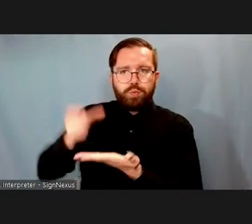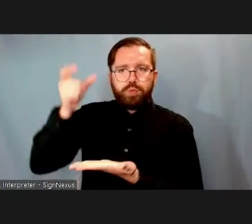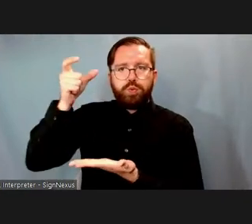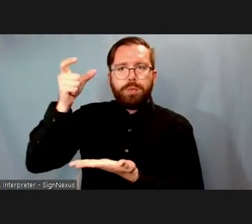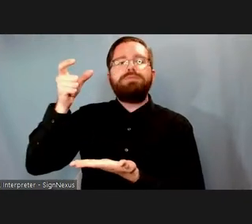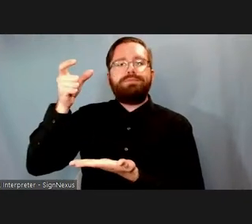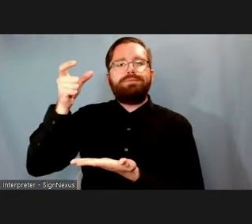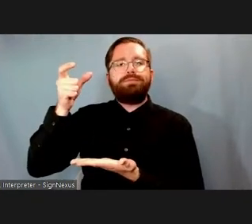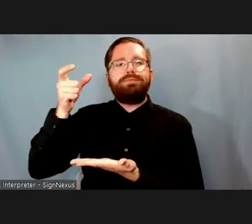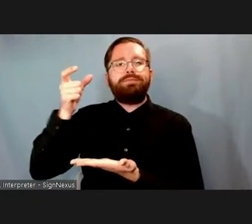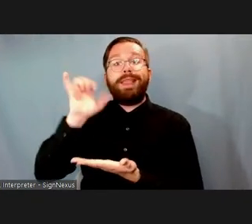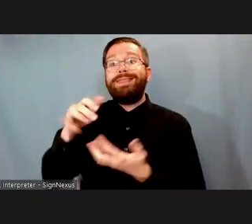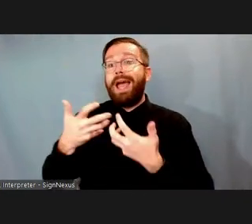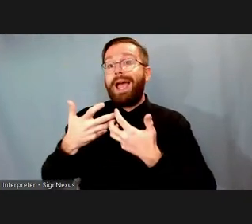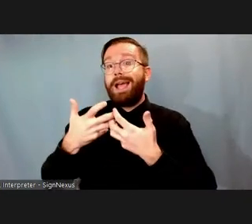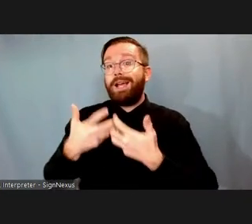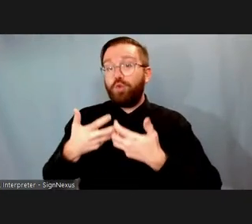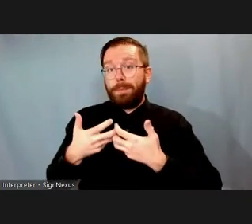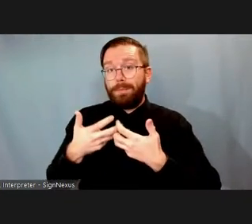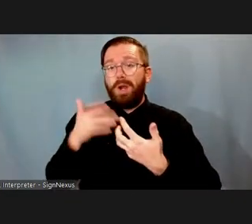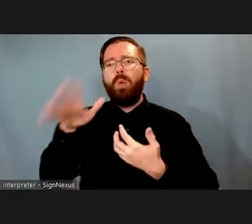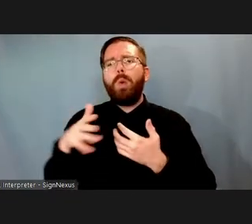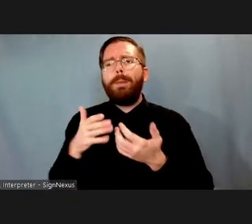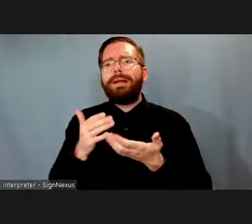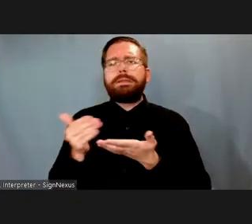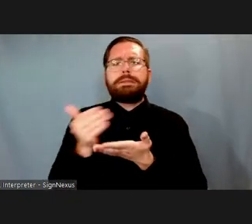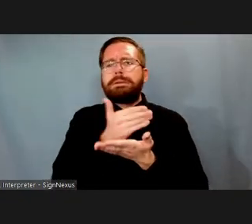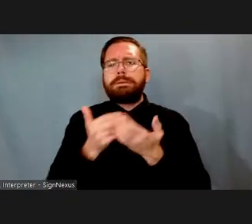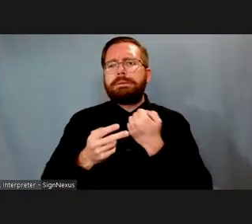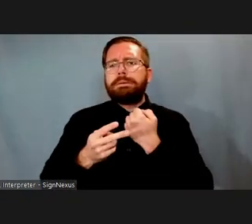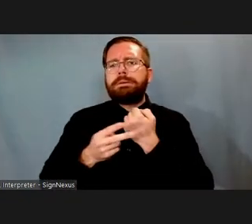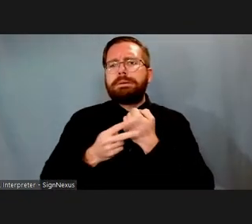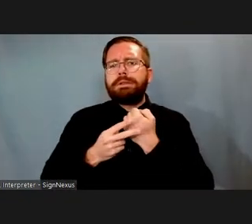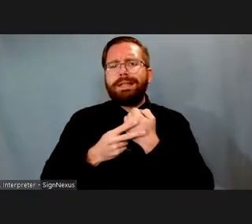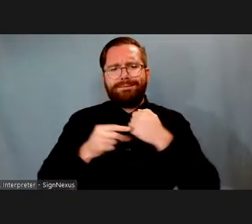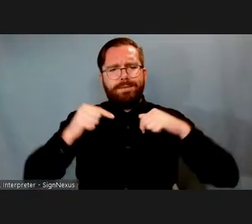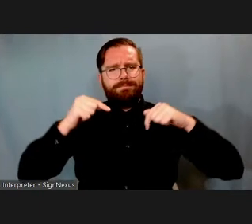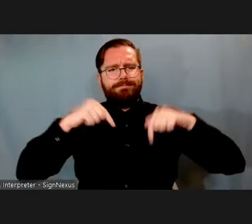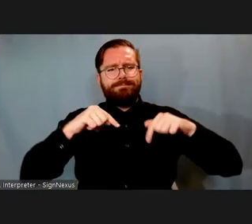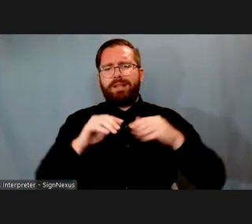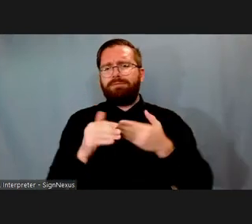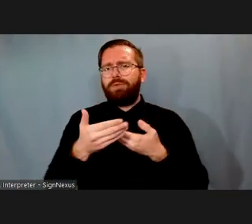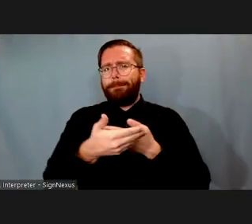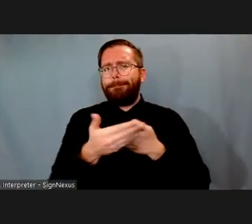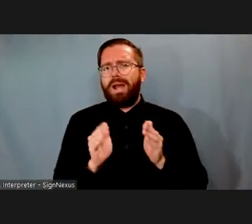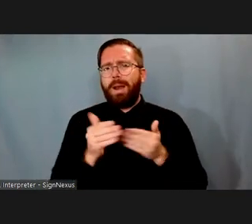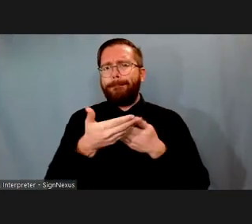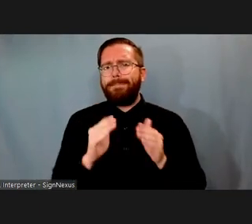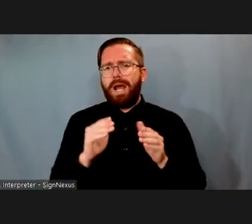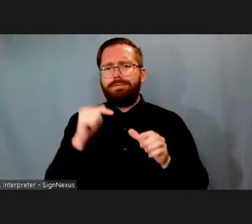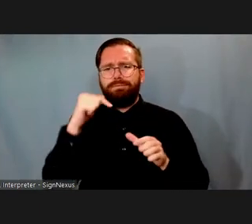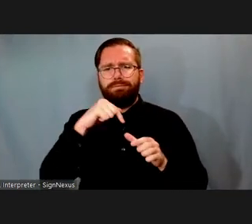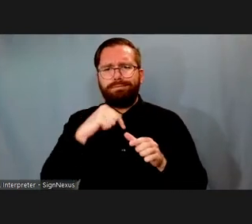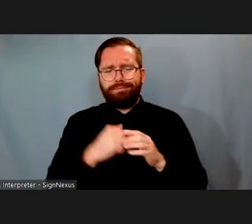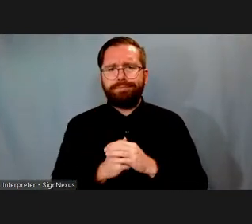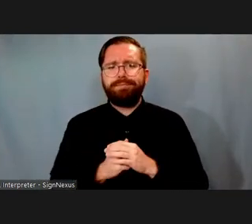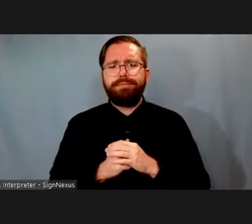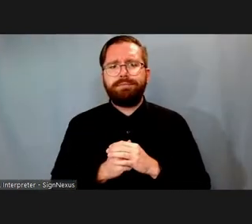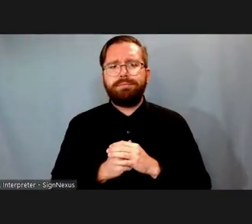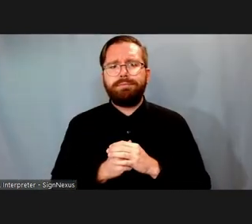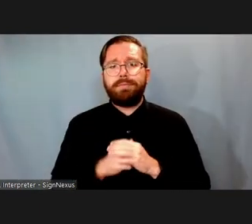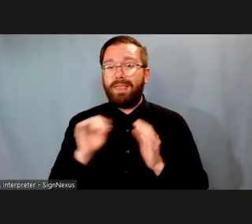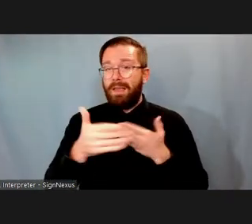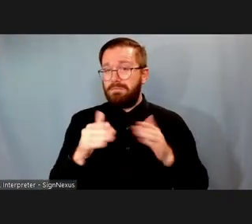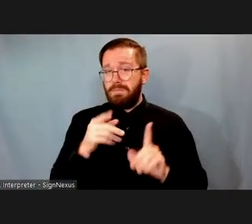equipment will be clustered and housed in a single unit enclosures as shown on the bottom the enclosures are purposely designed to minimize the amount of